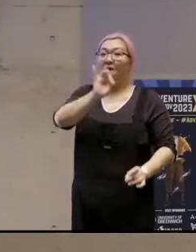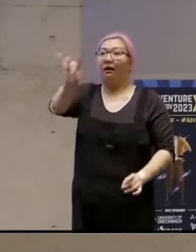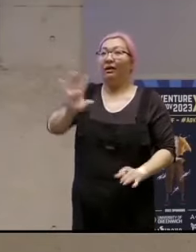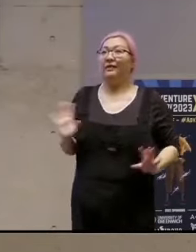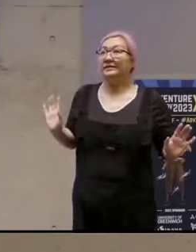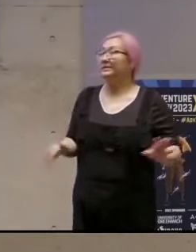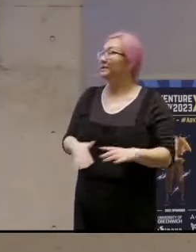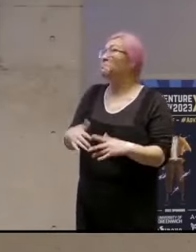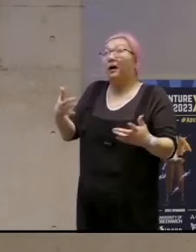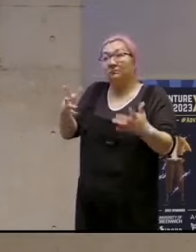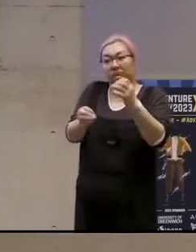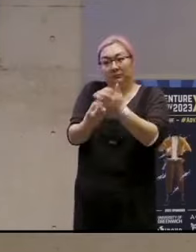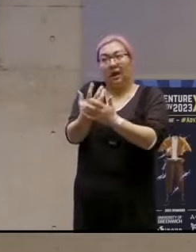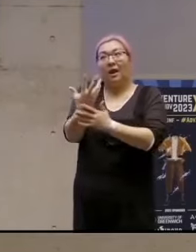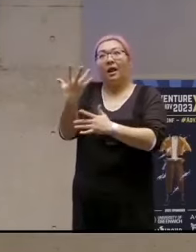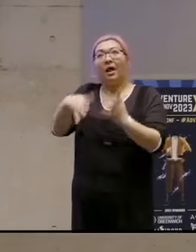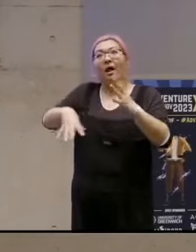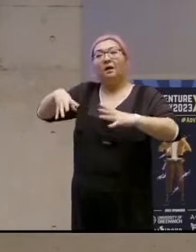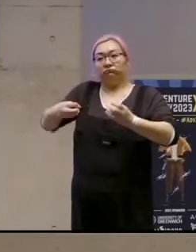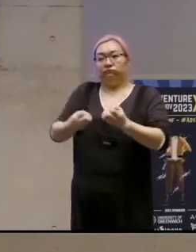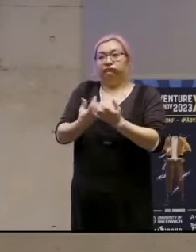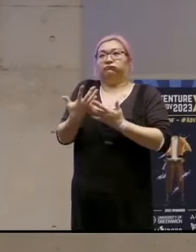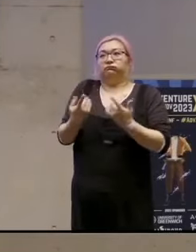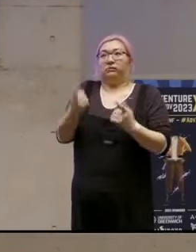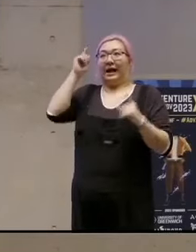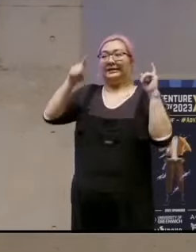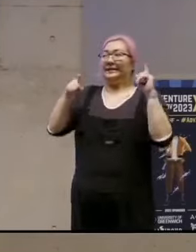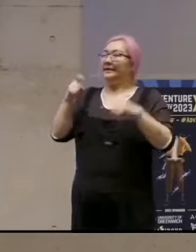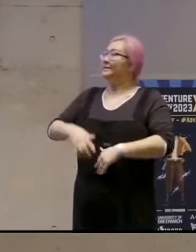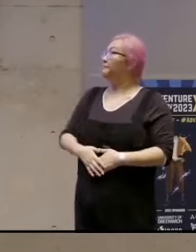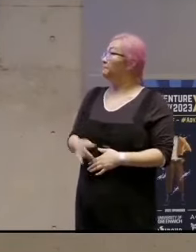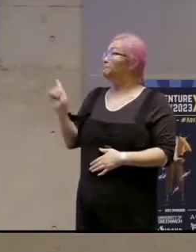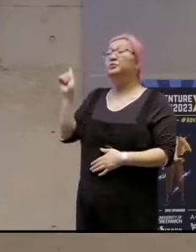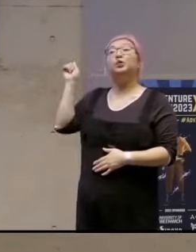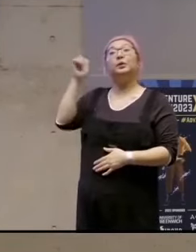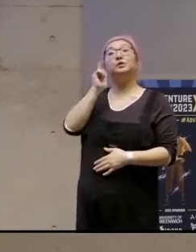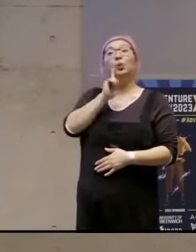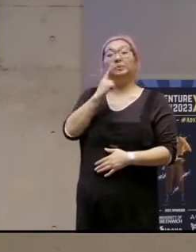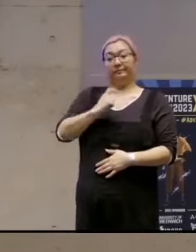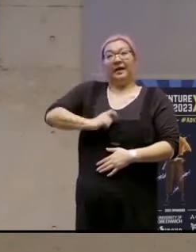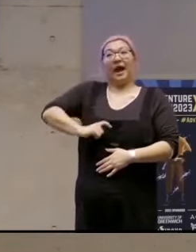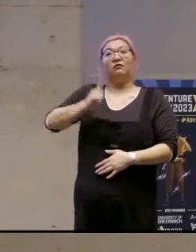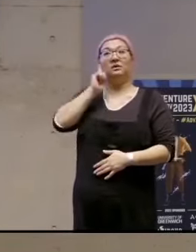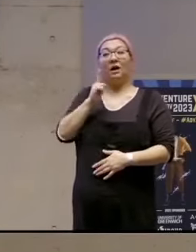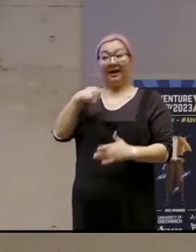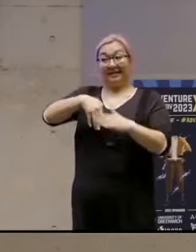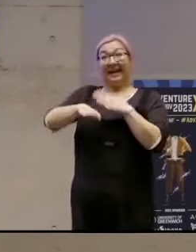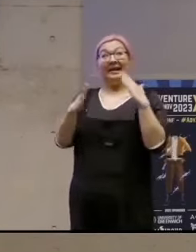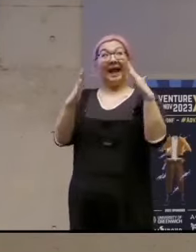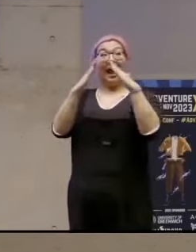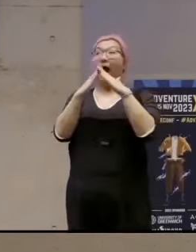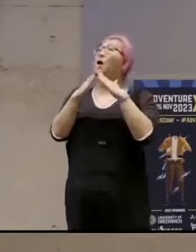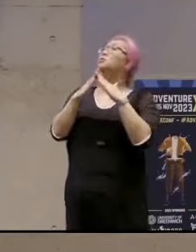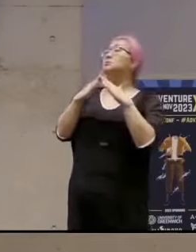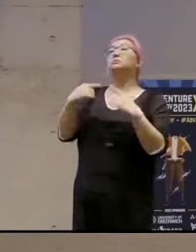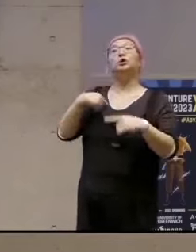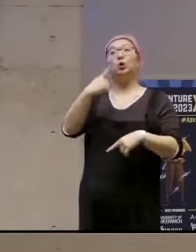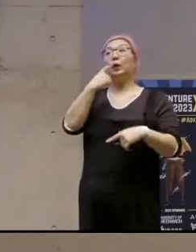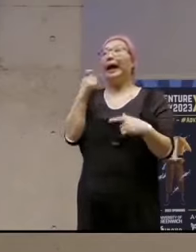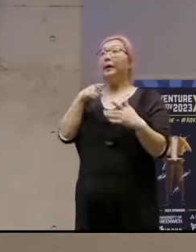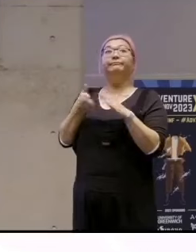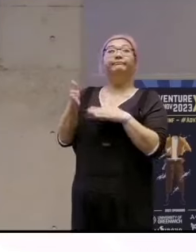us. We had a setting, so she's in a house. So there are rooms in the house that you go into, and maybe there